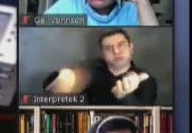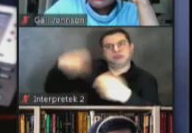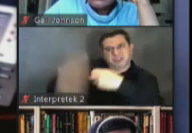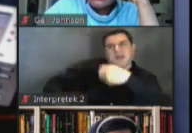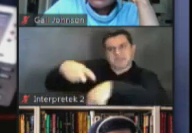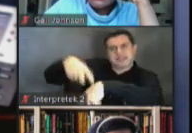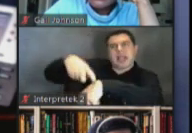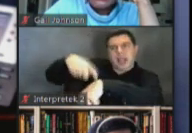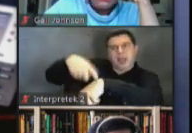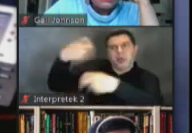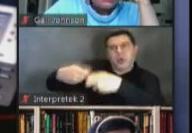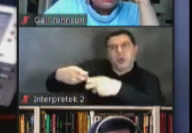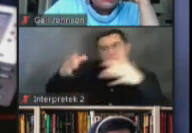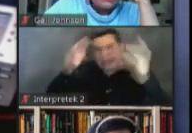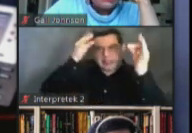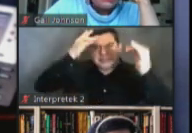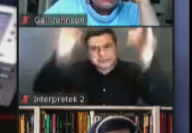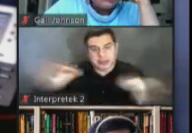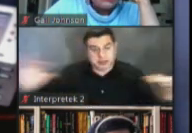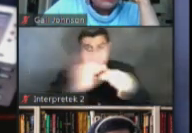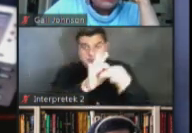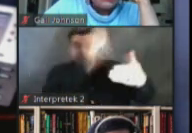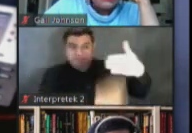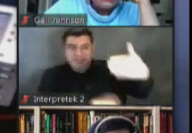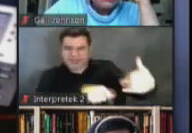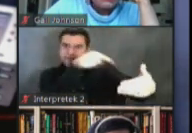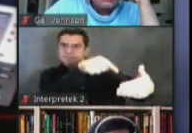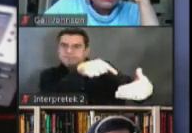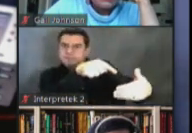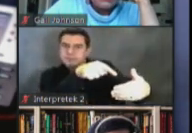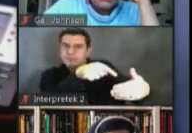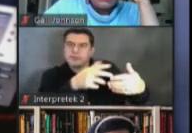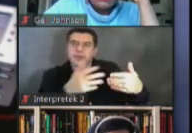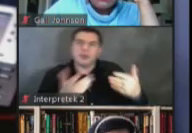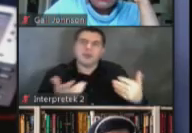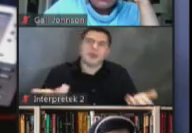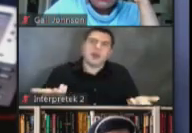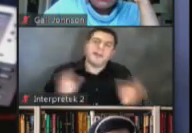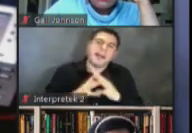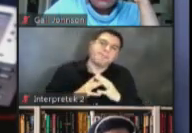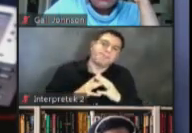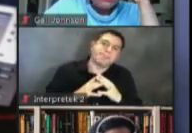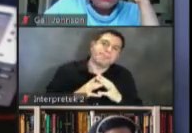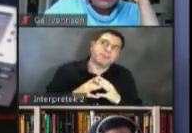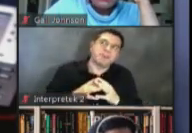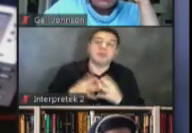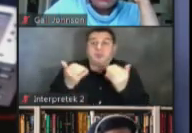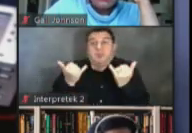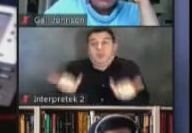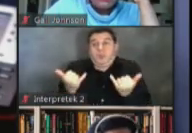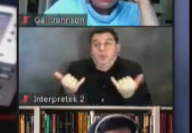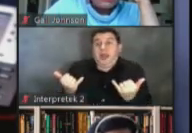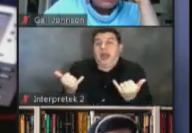based upon where we are in the generation of economic development